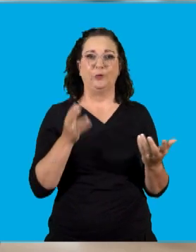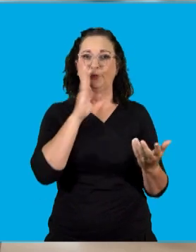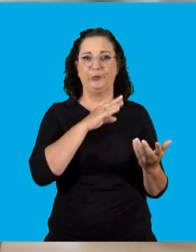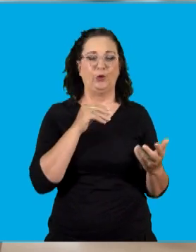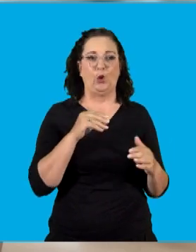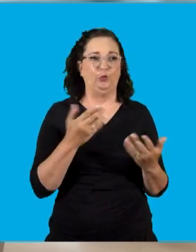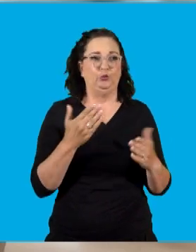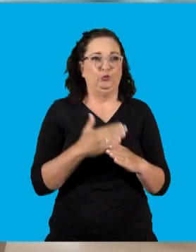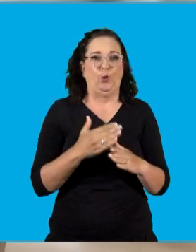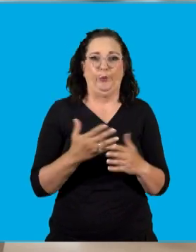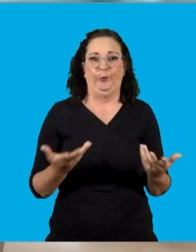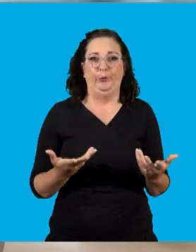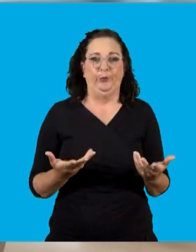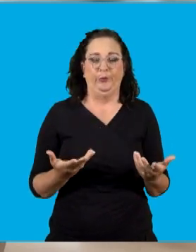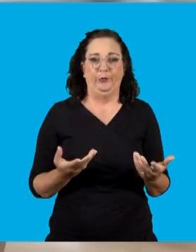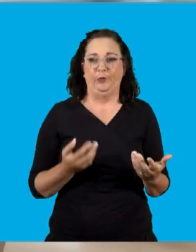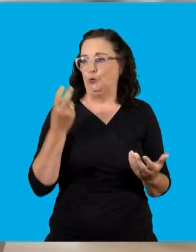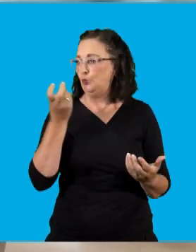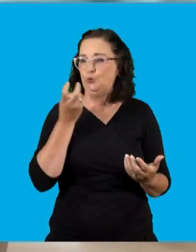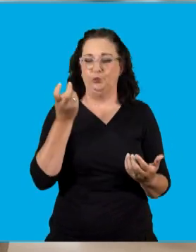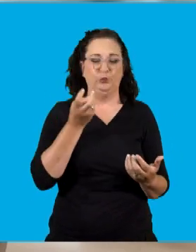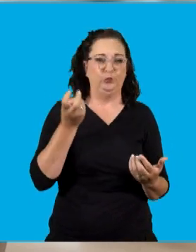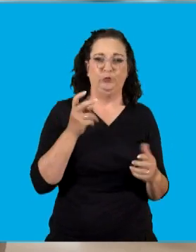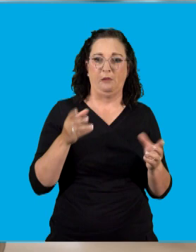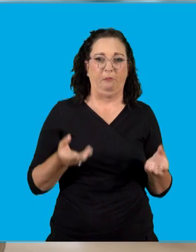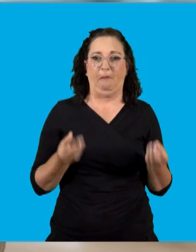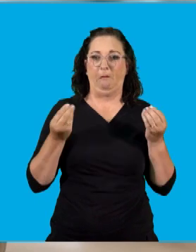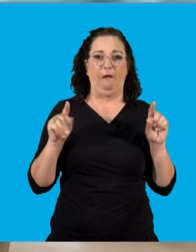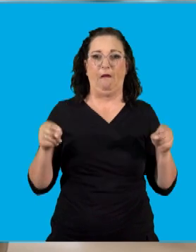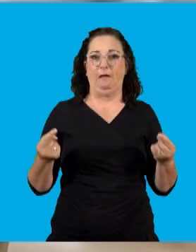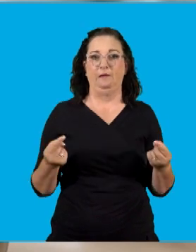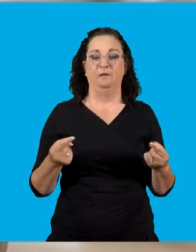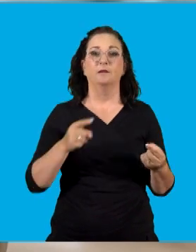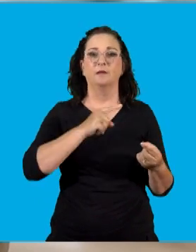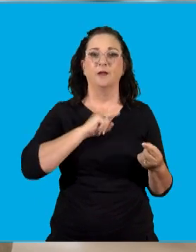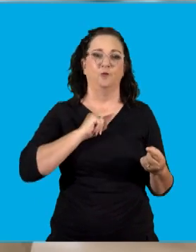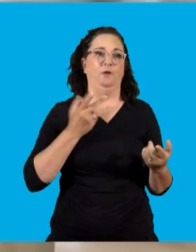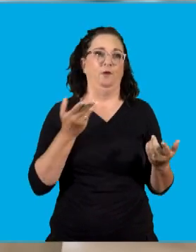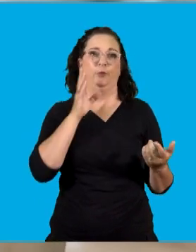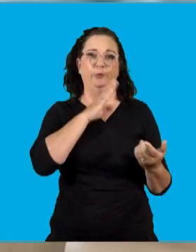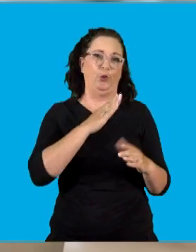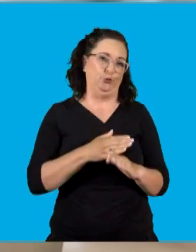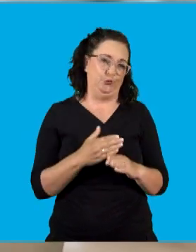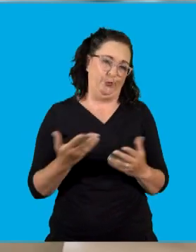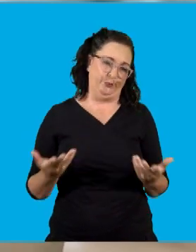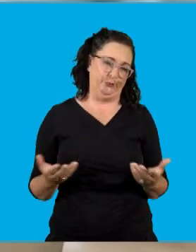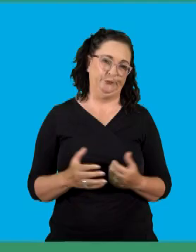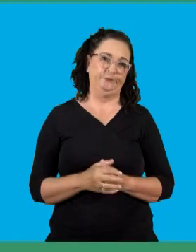are no jobs to give to those particular individuals. Then they end up being unemployed.